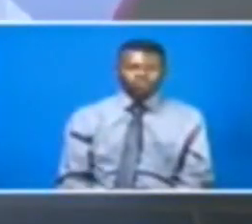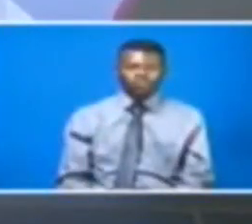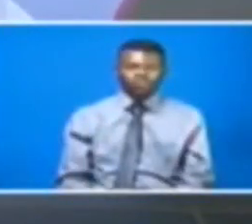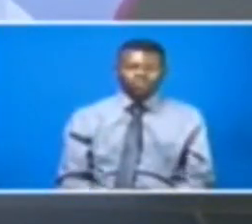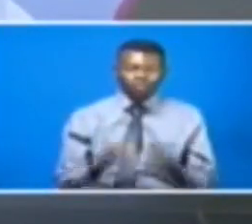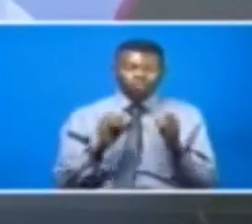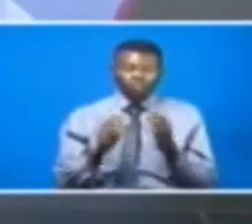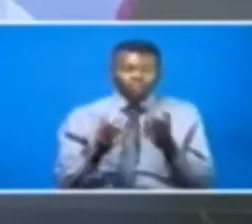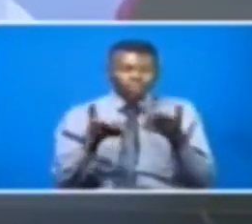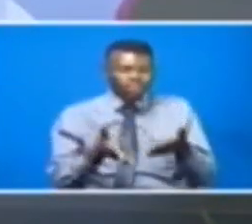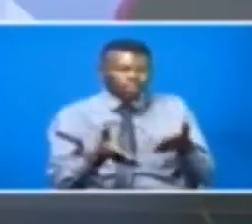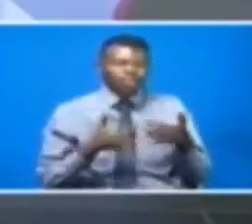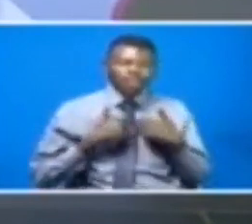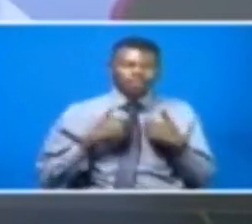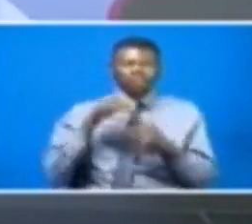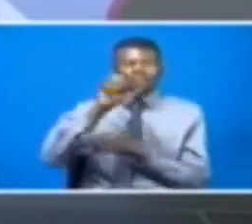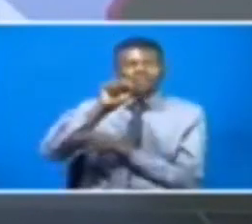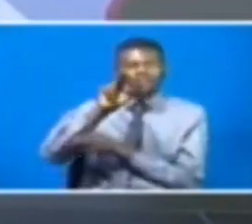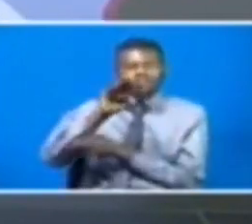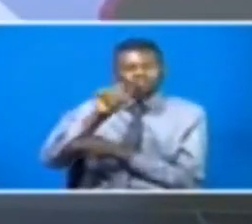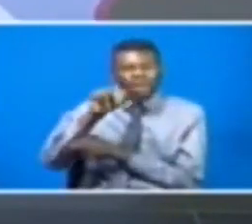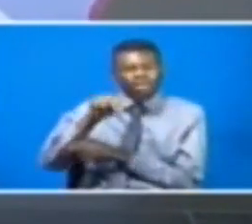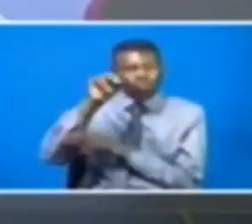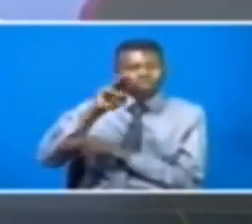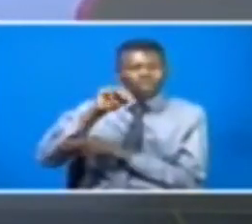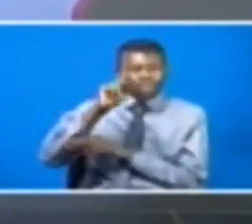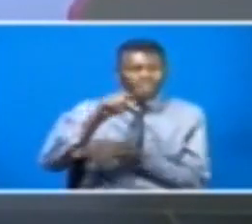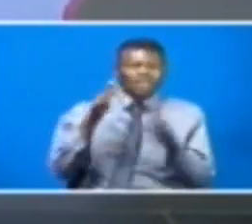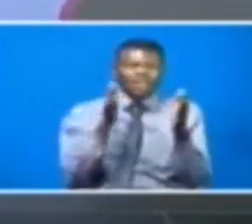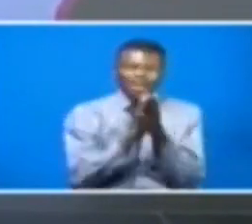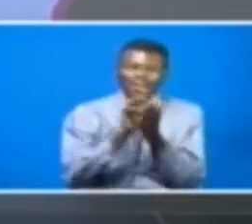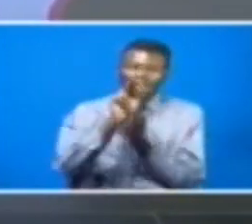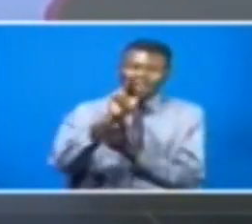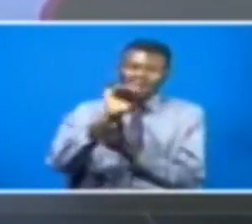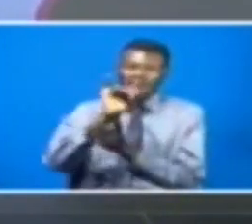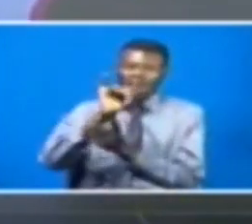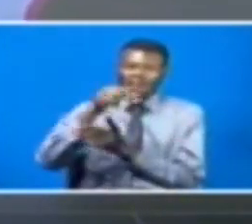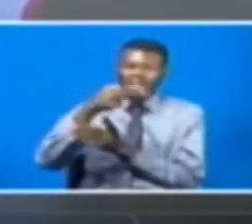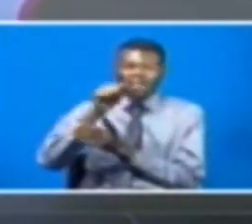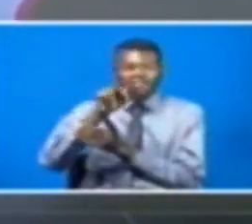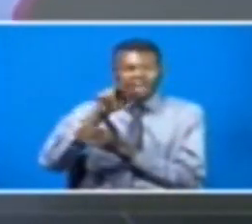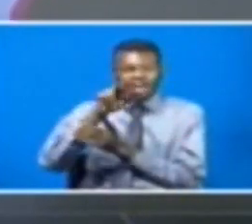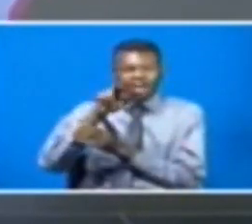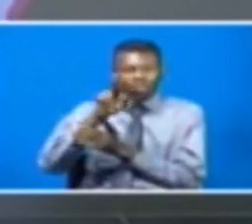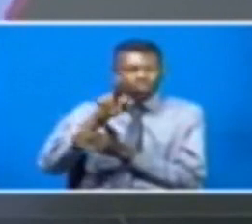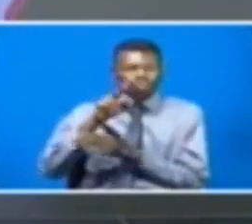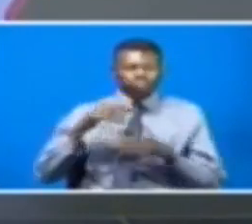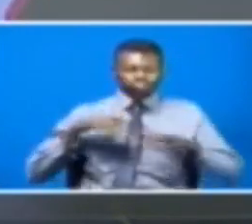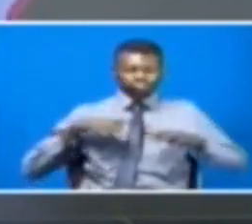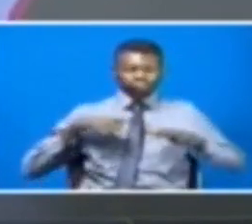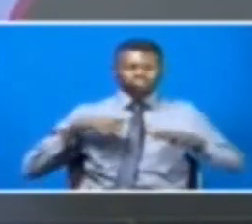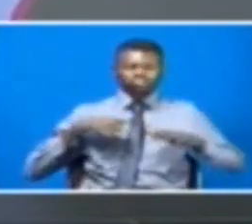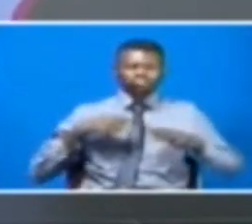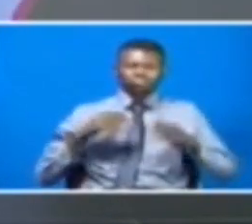So I have with me in studio the Super North Member of Parliament and the Kiharu MP. We're getting to that conversation after this break. The Cold War